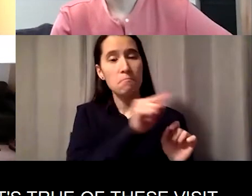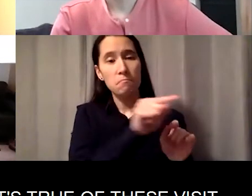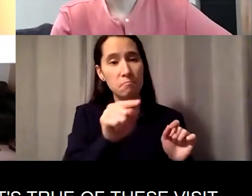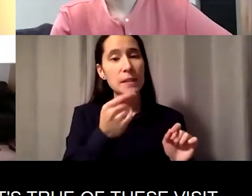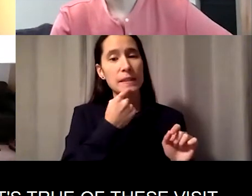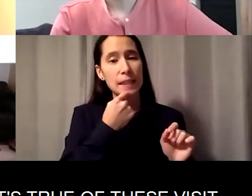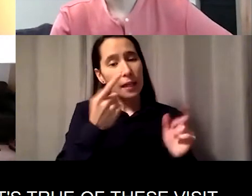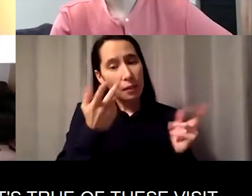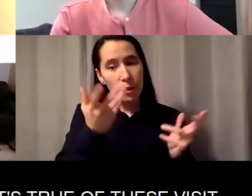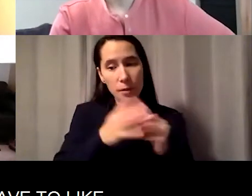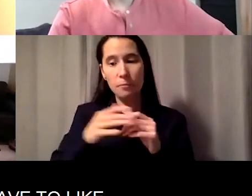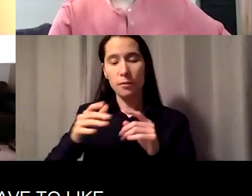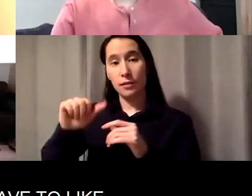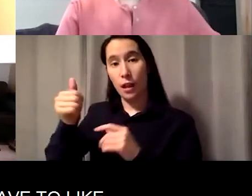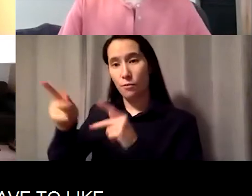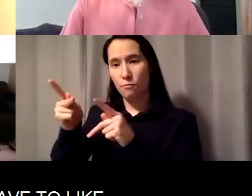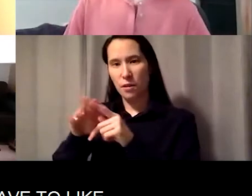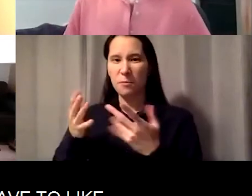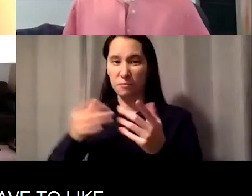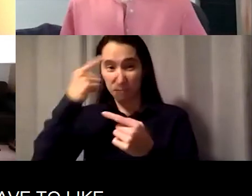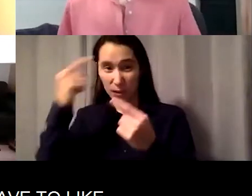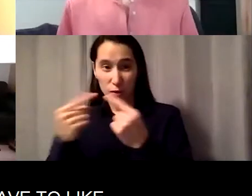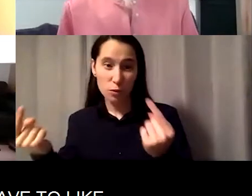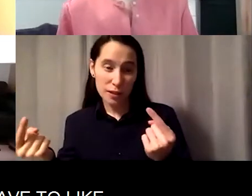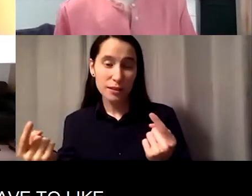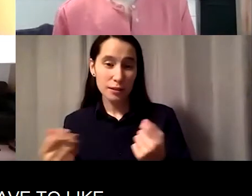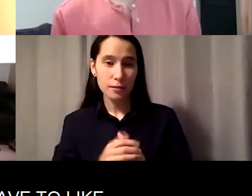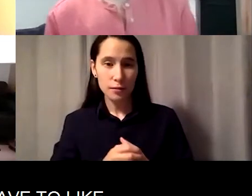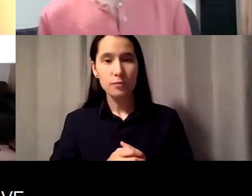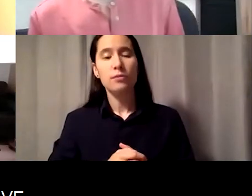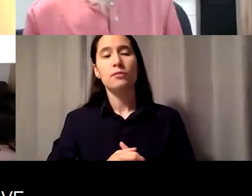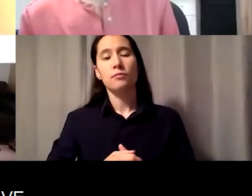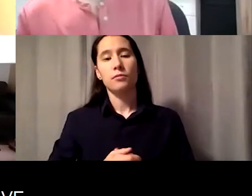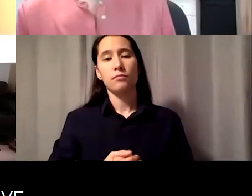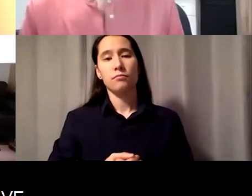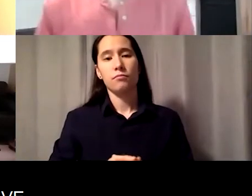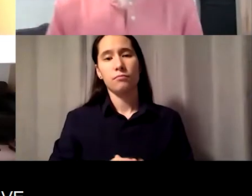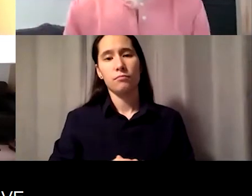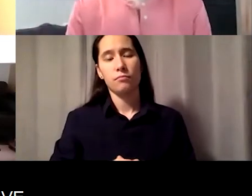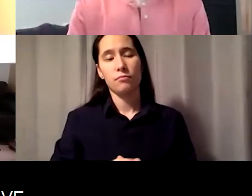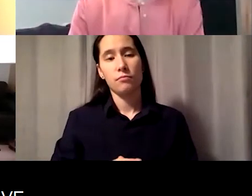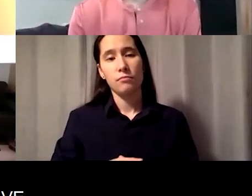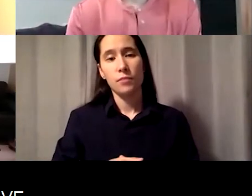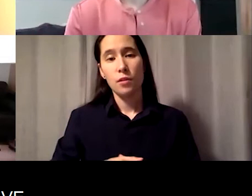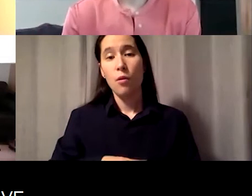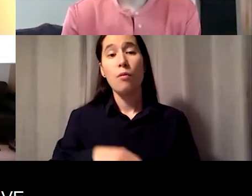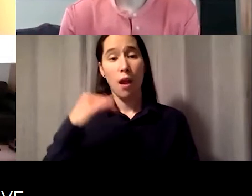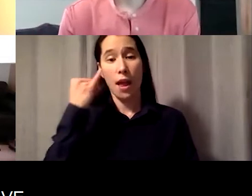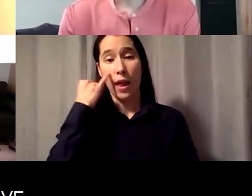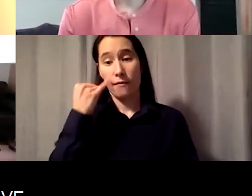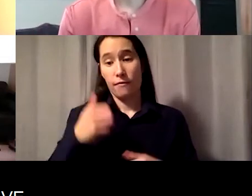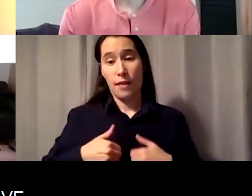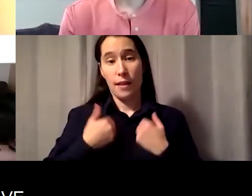I think we have to, like all things when you live collectively,